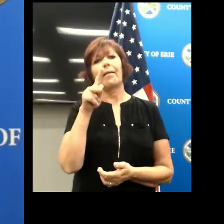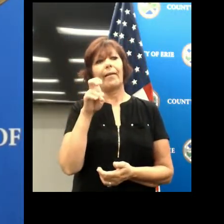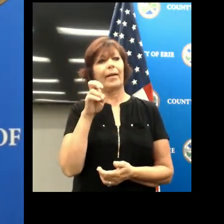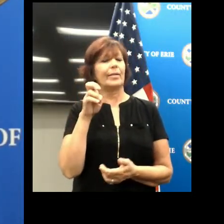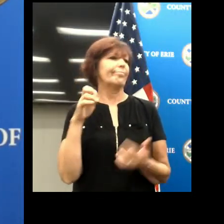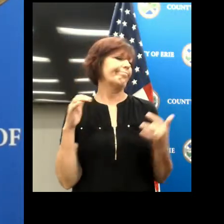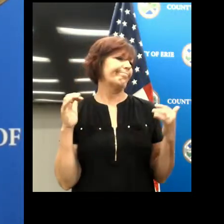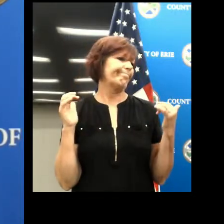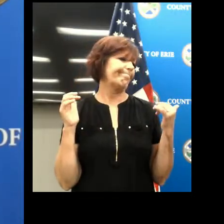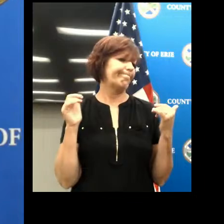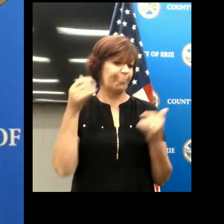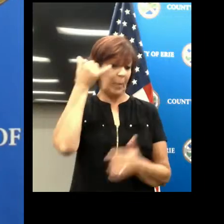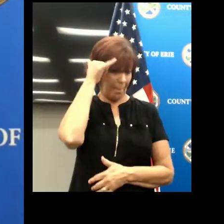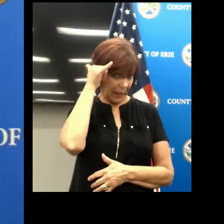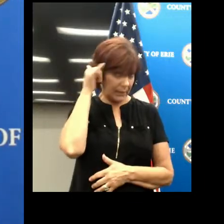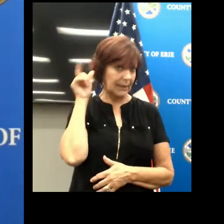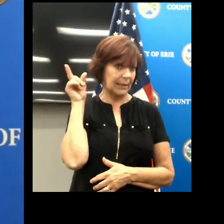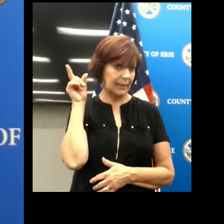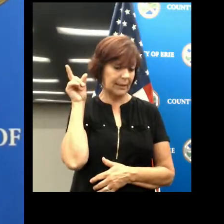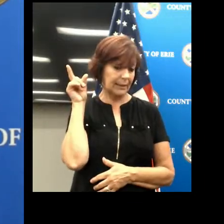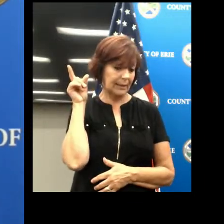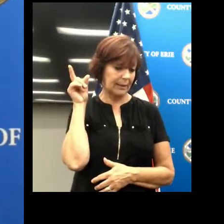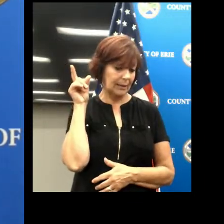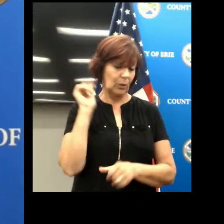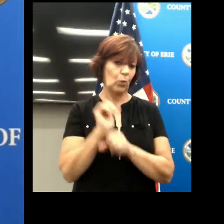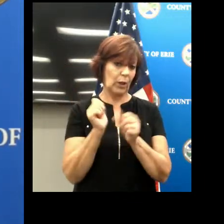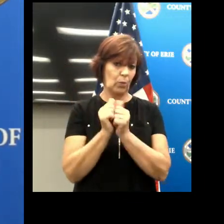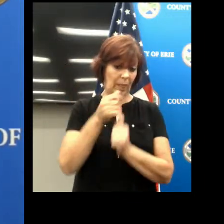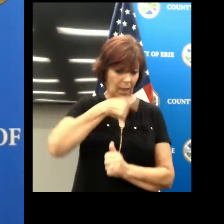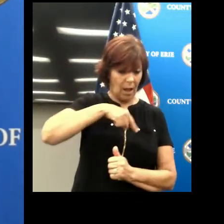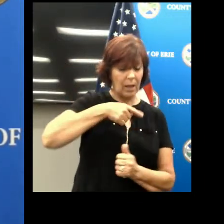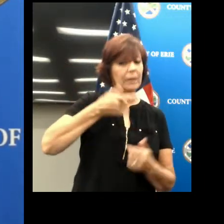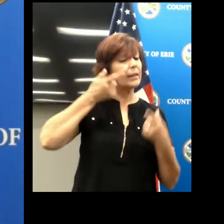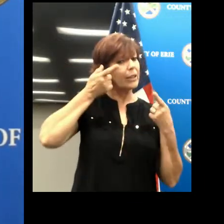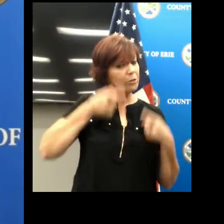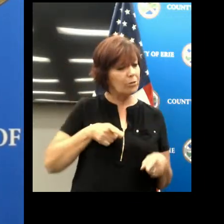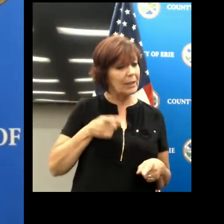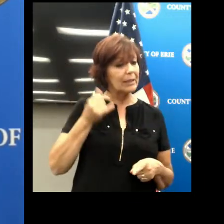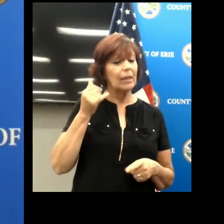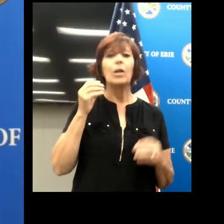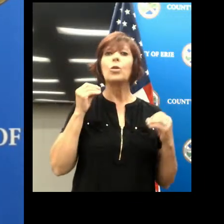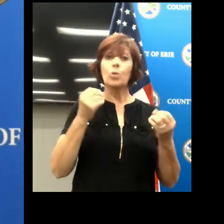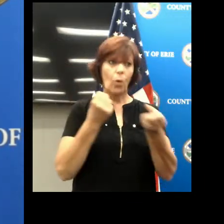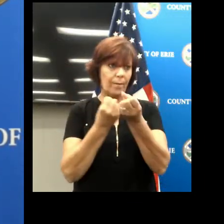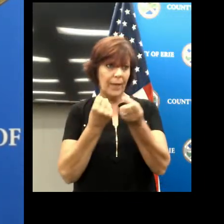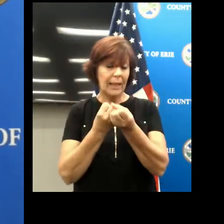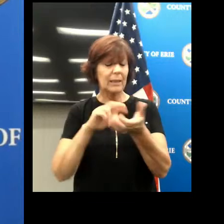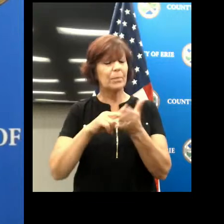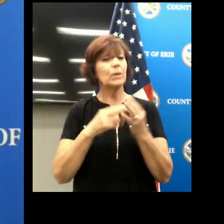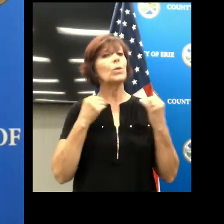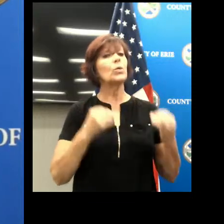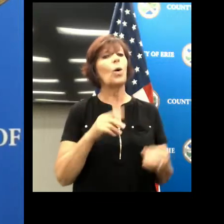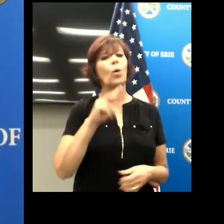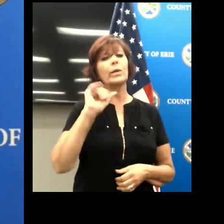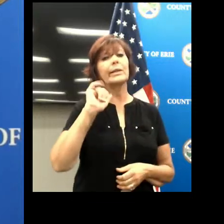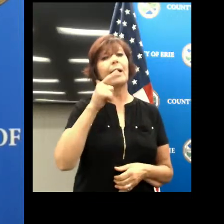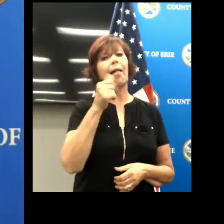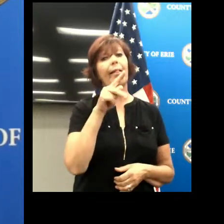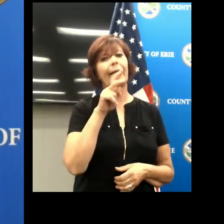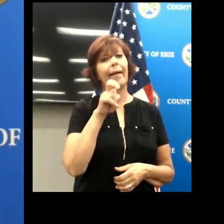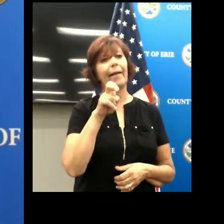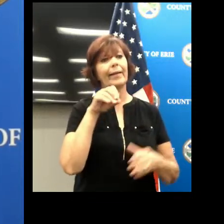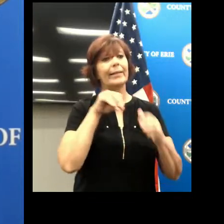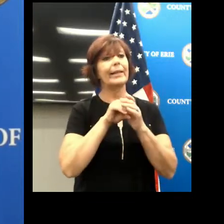the Bills working with us also agreed previously that if there would be no fans, they would allow no tailgating in the